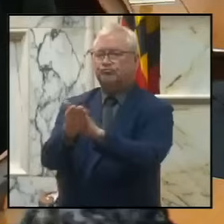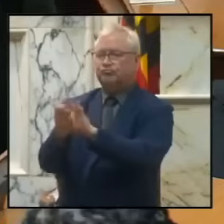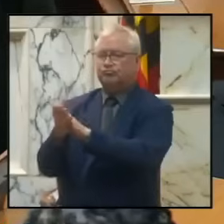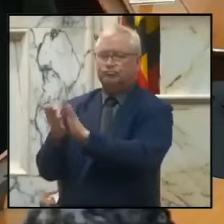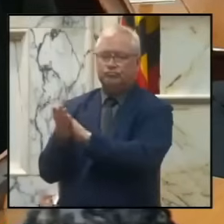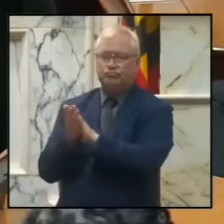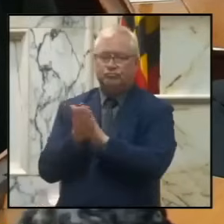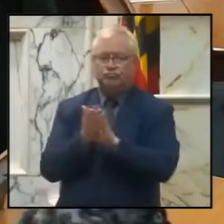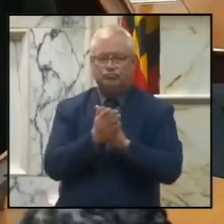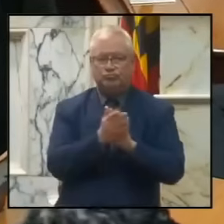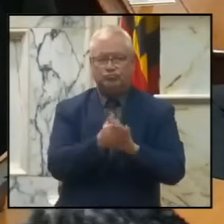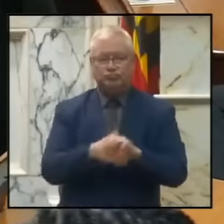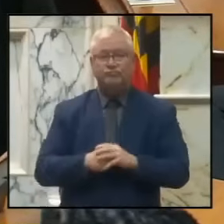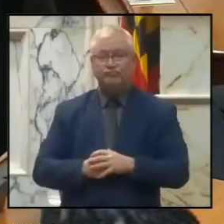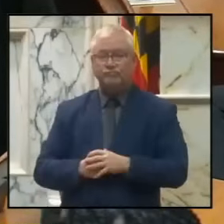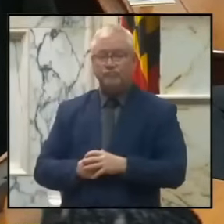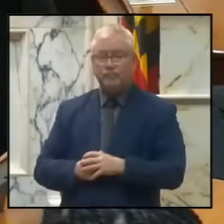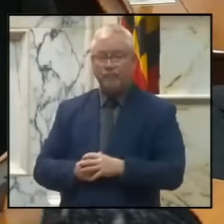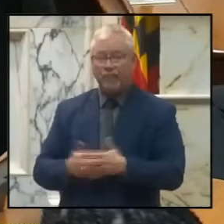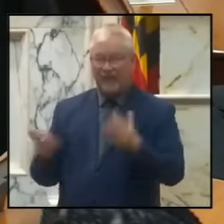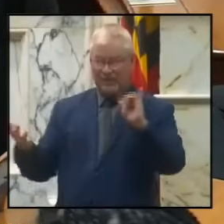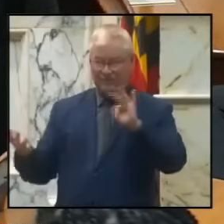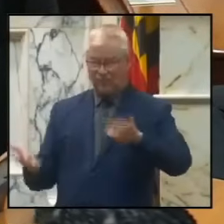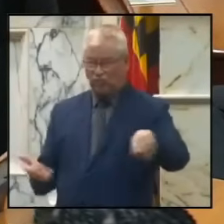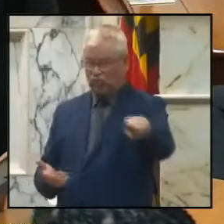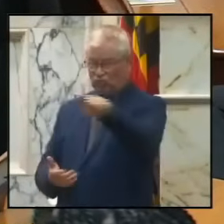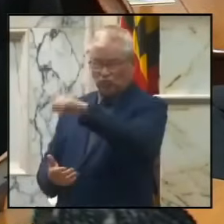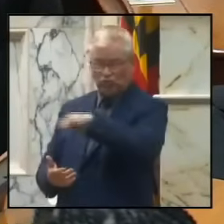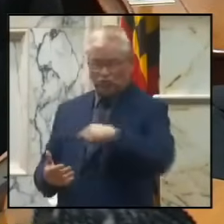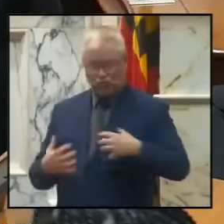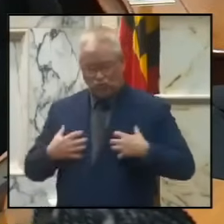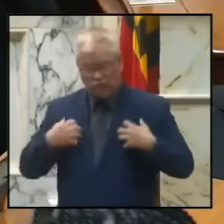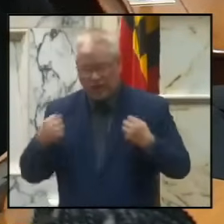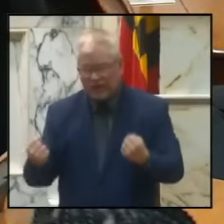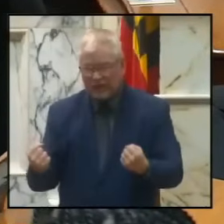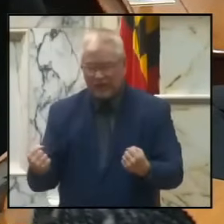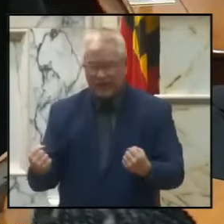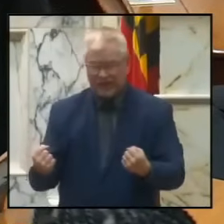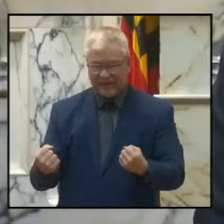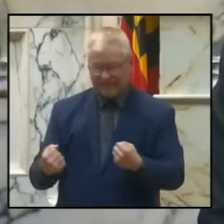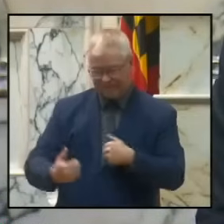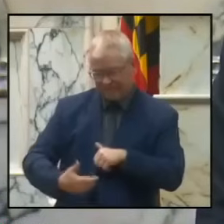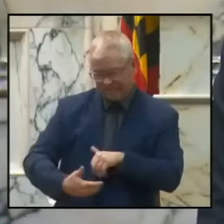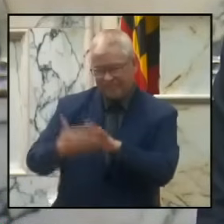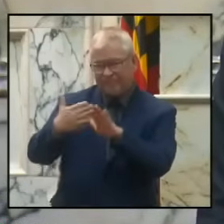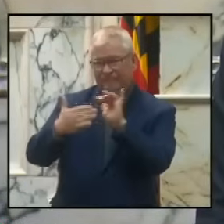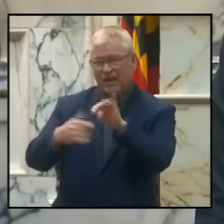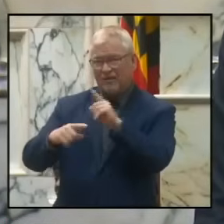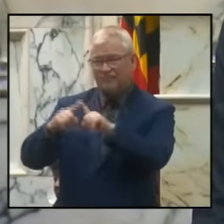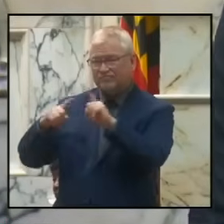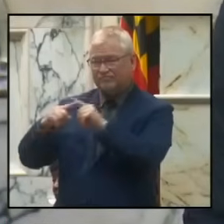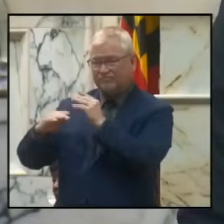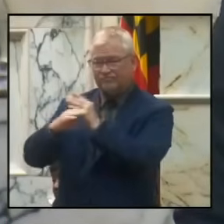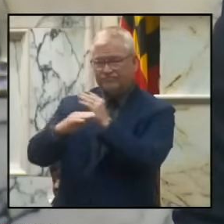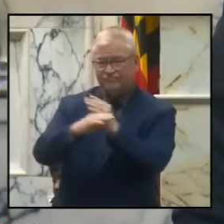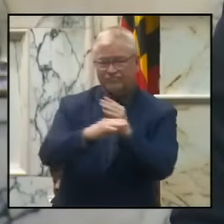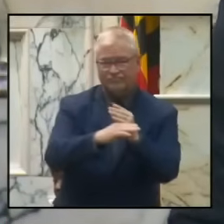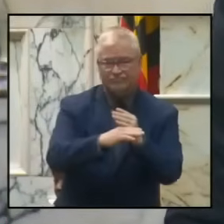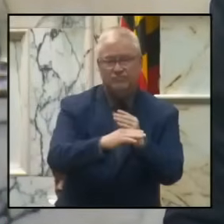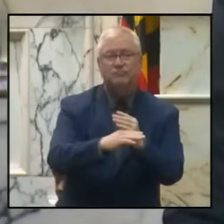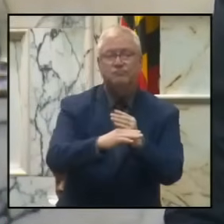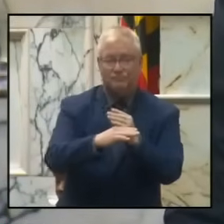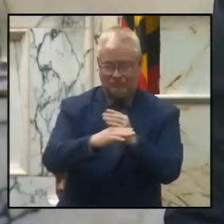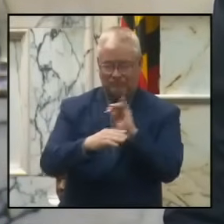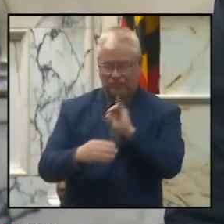And it's their courage in the face of crisis that lives within